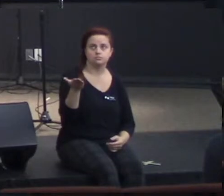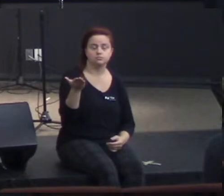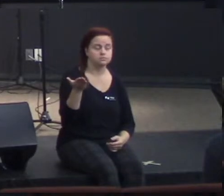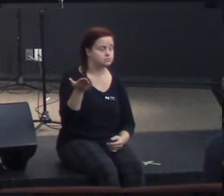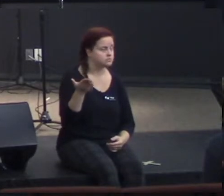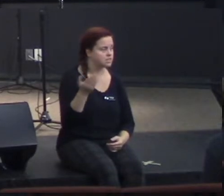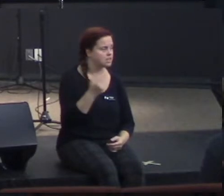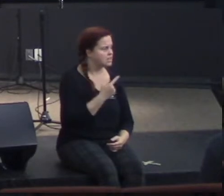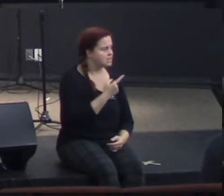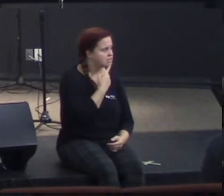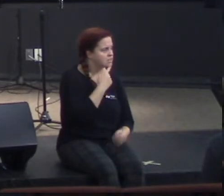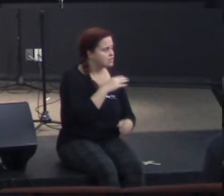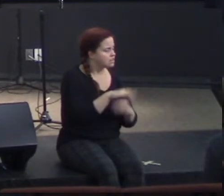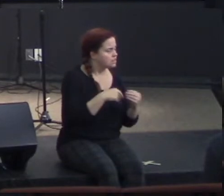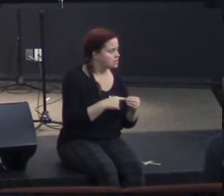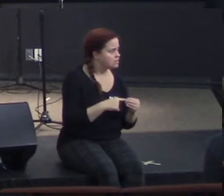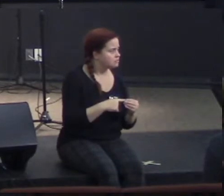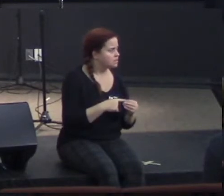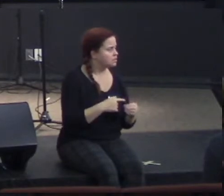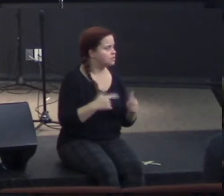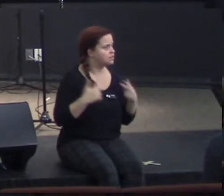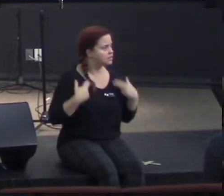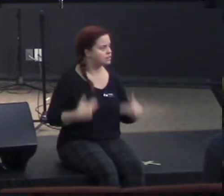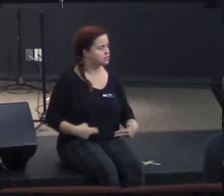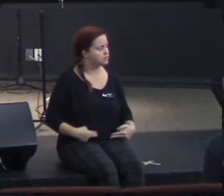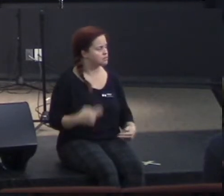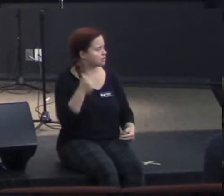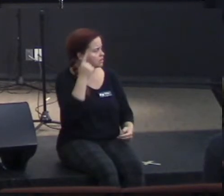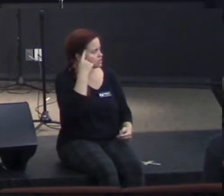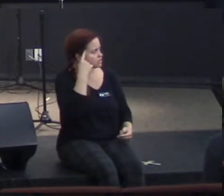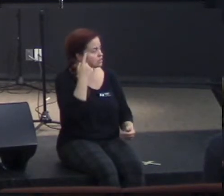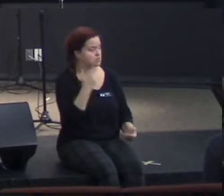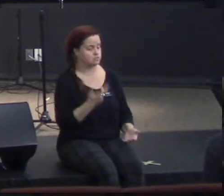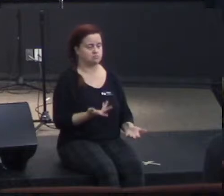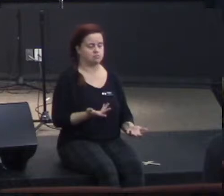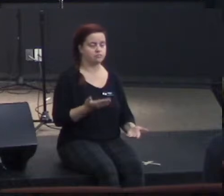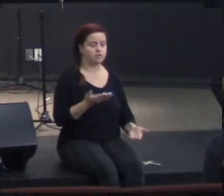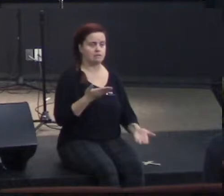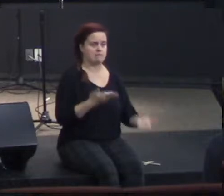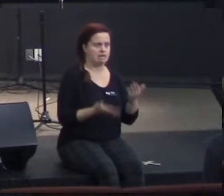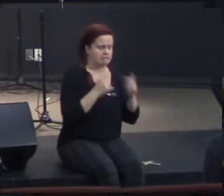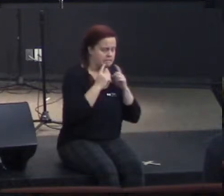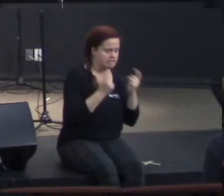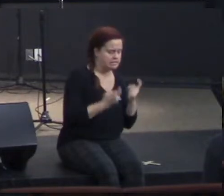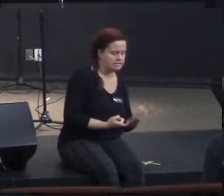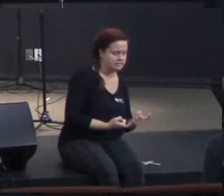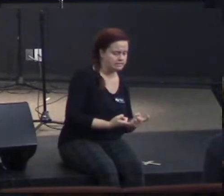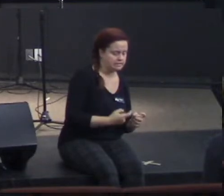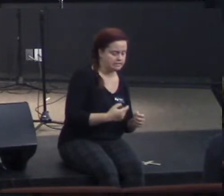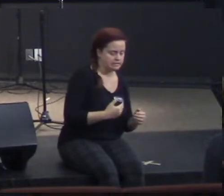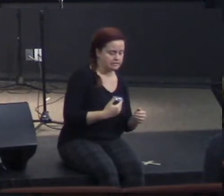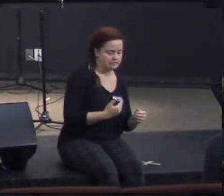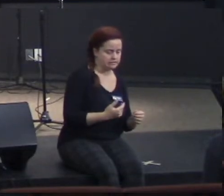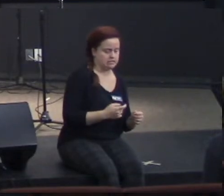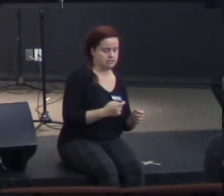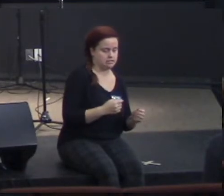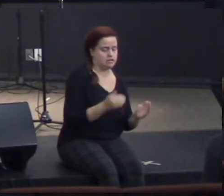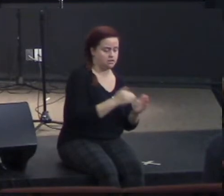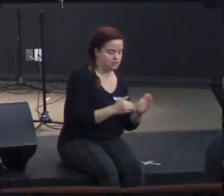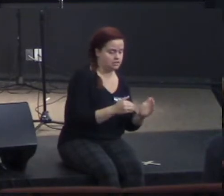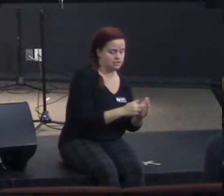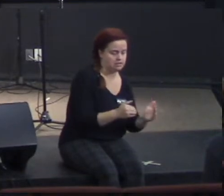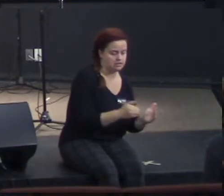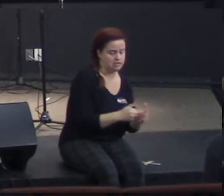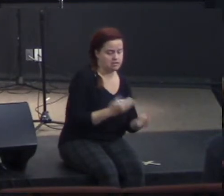about our human thought that kind of goes, well, maybe if I sin too much, God won't see me. You know, maybe if I just